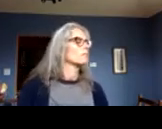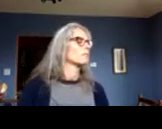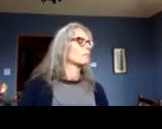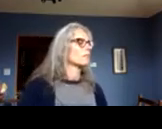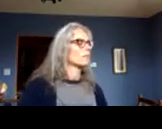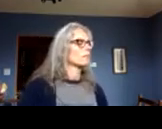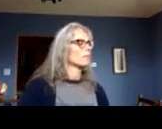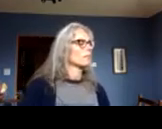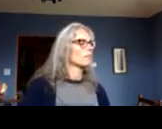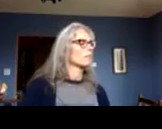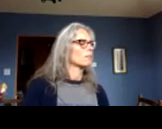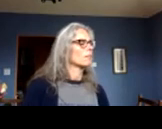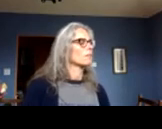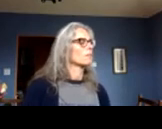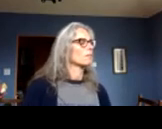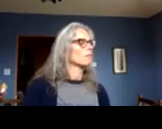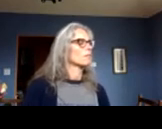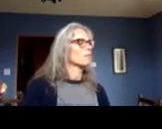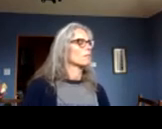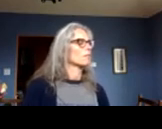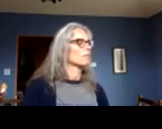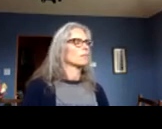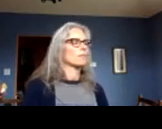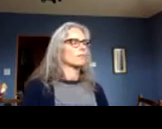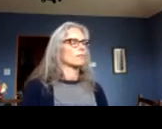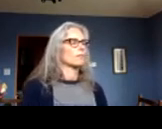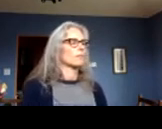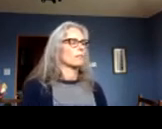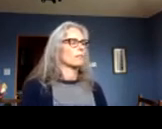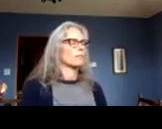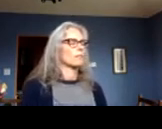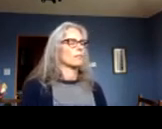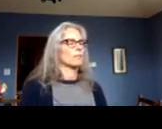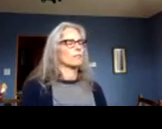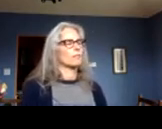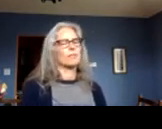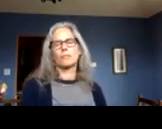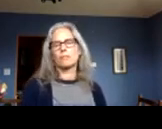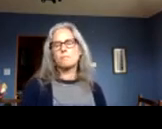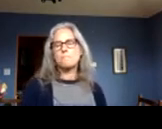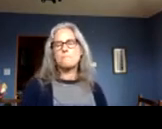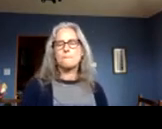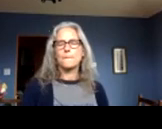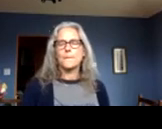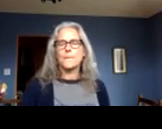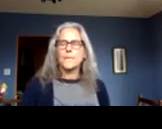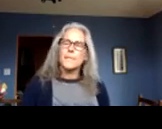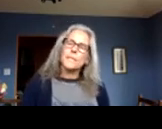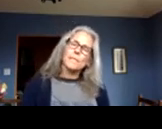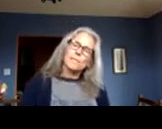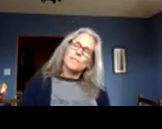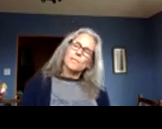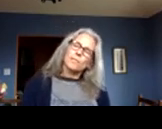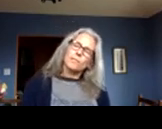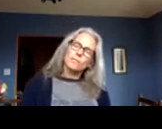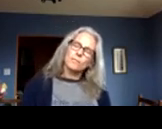work. Remember that students have to attach their work. If I didn't, so in this case, I made a copy for each student. It was already attached because I gave them a copy. If